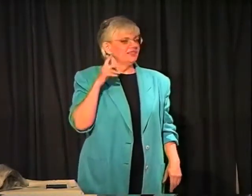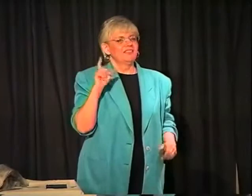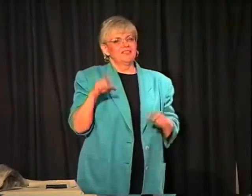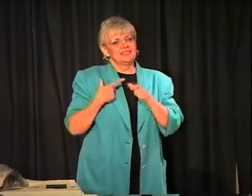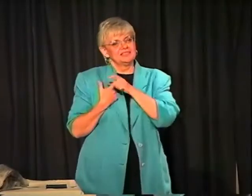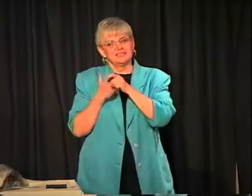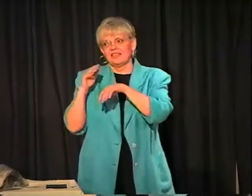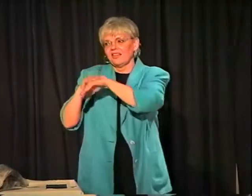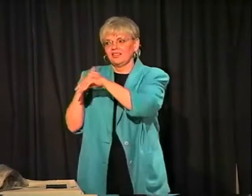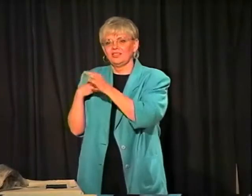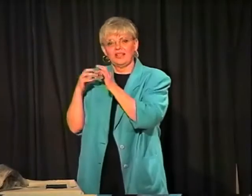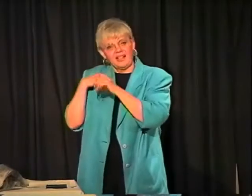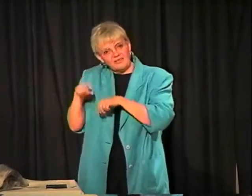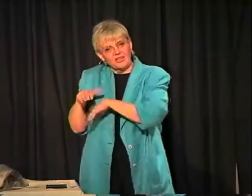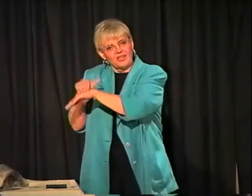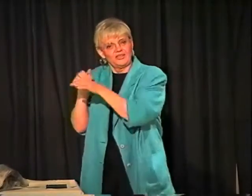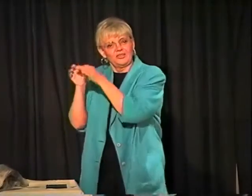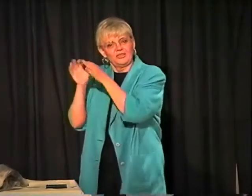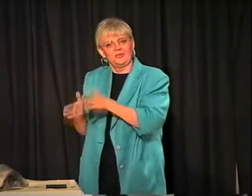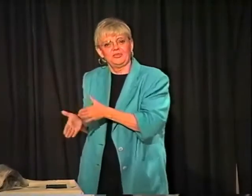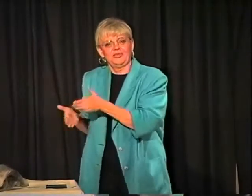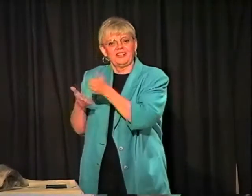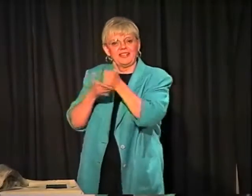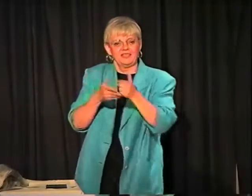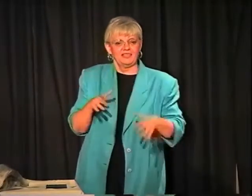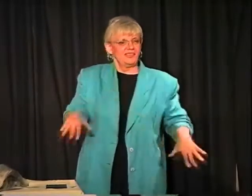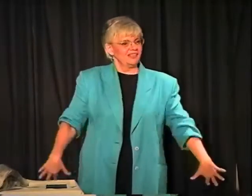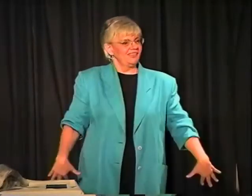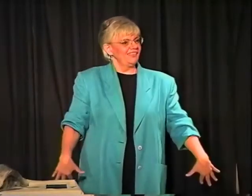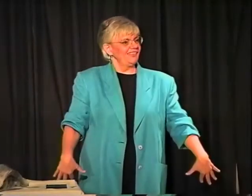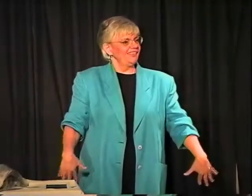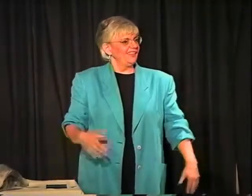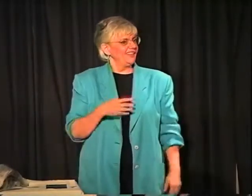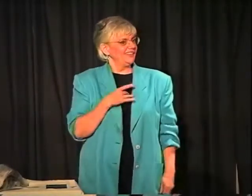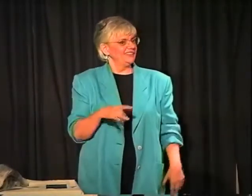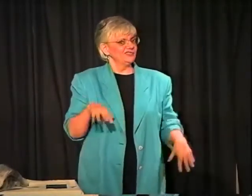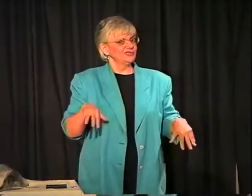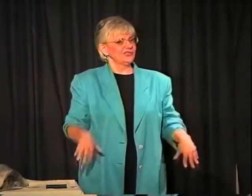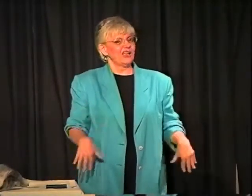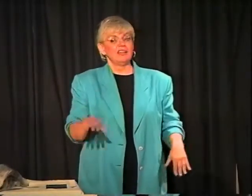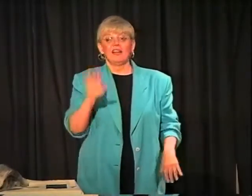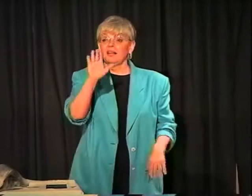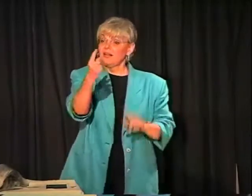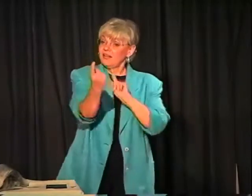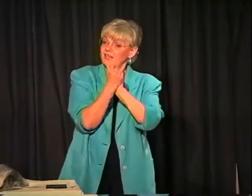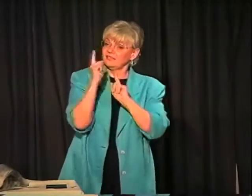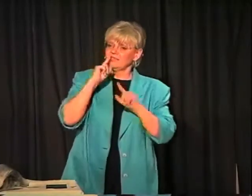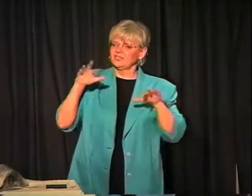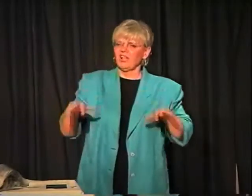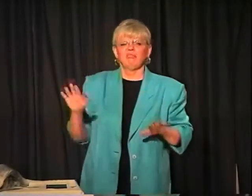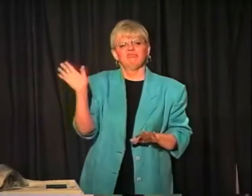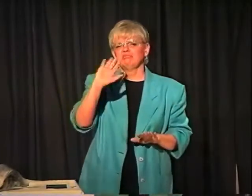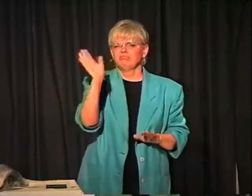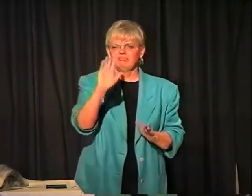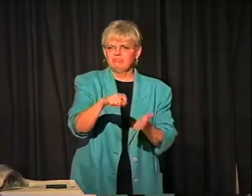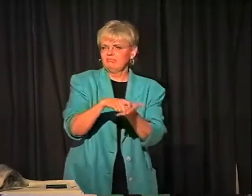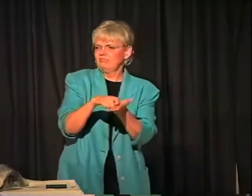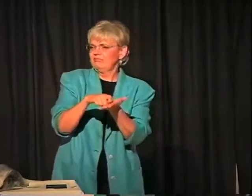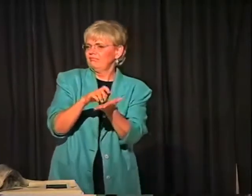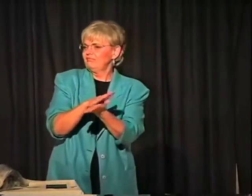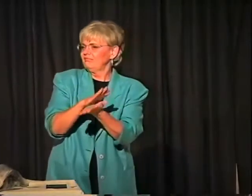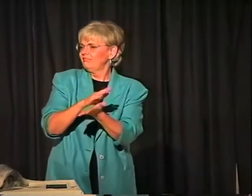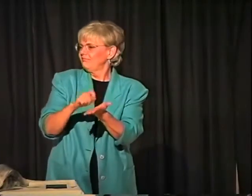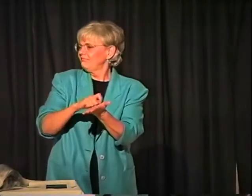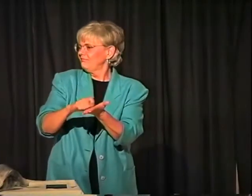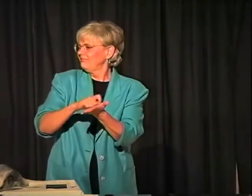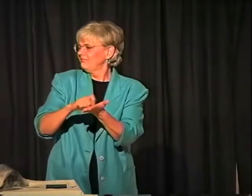And they looked absolutely helpless. You know, I had to go then, call an interpreter, and save their butts so that they could have the conversation. So